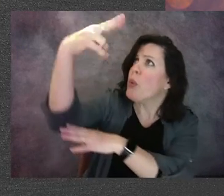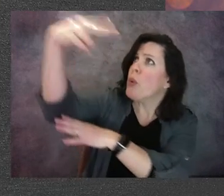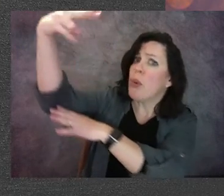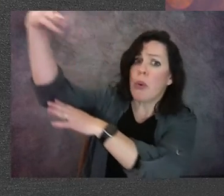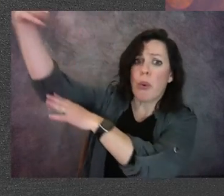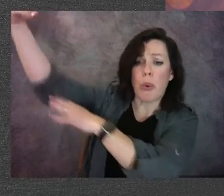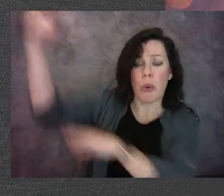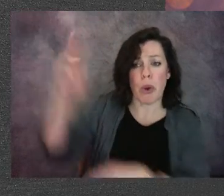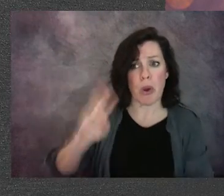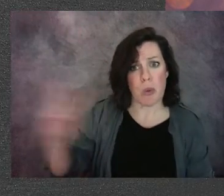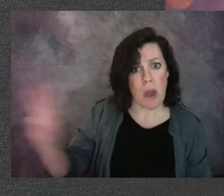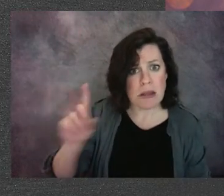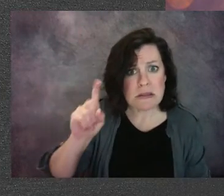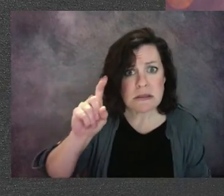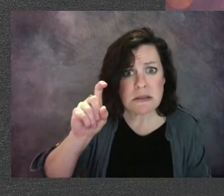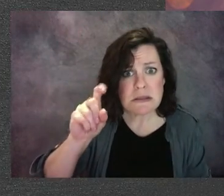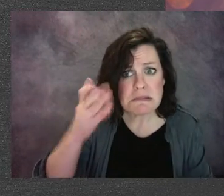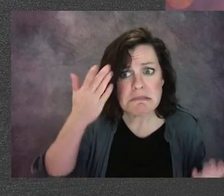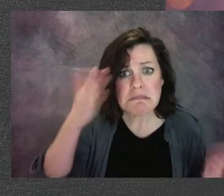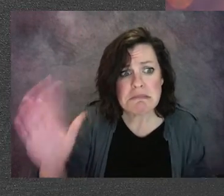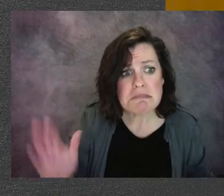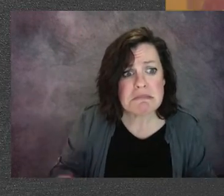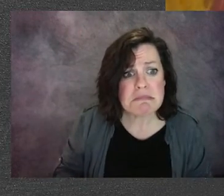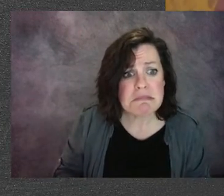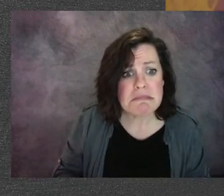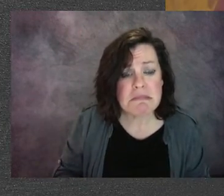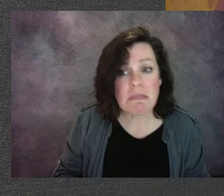with some fruit on it.